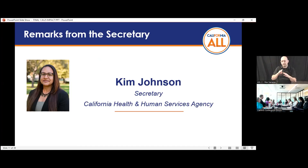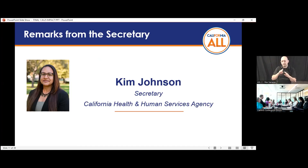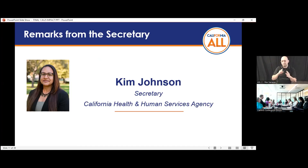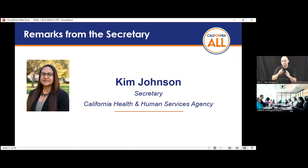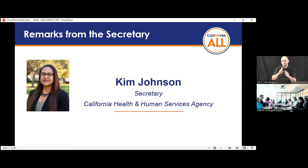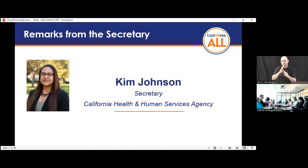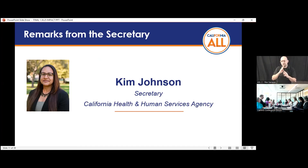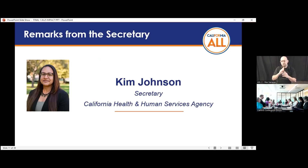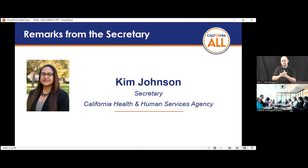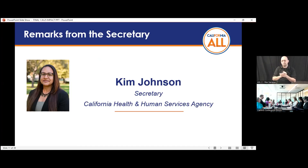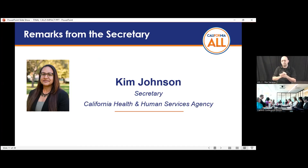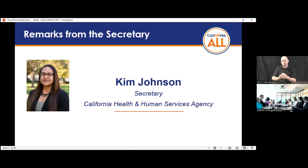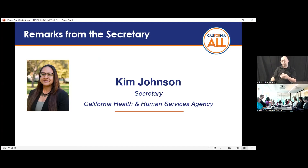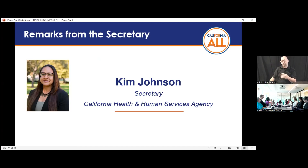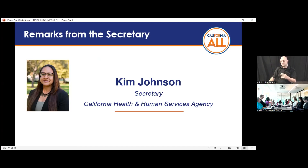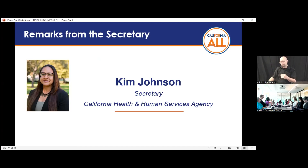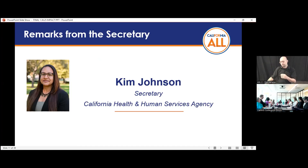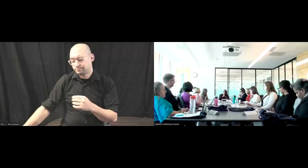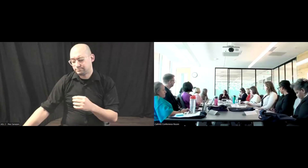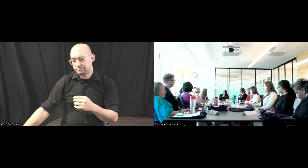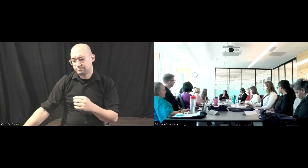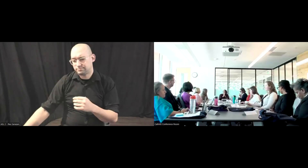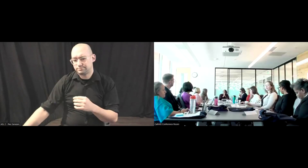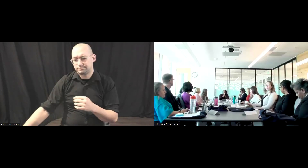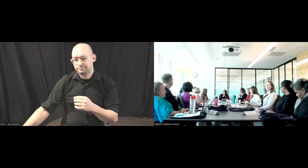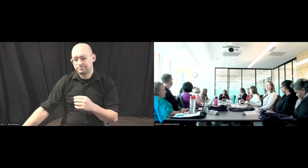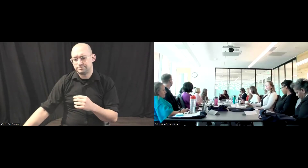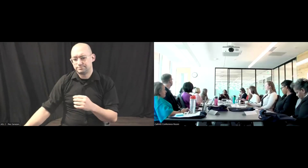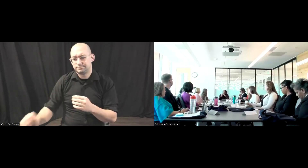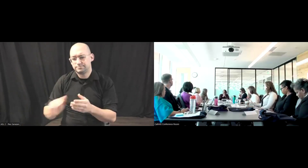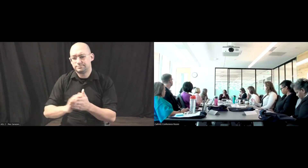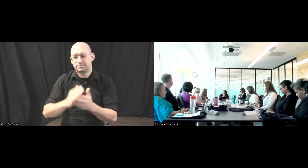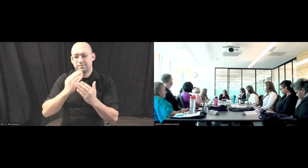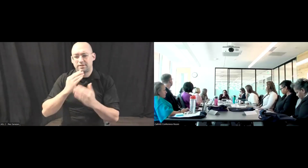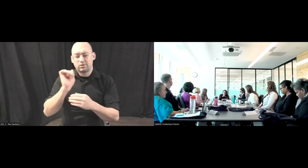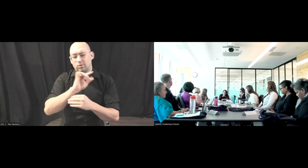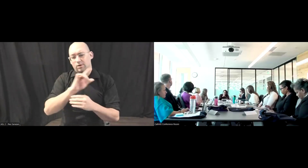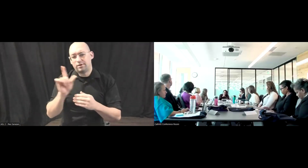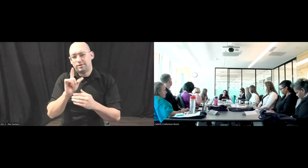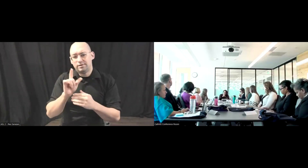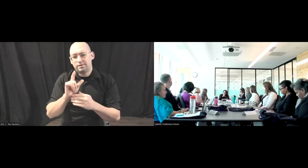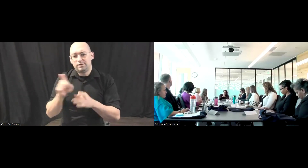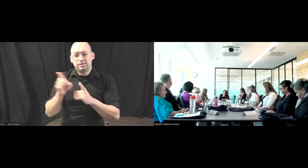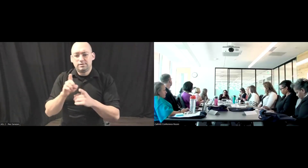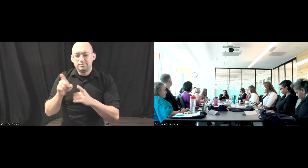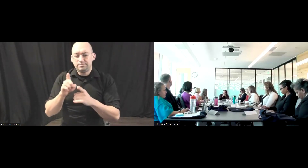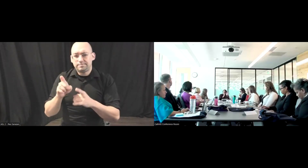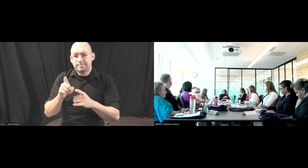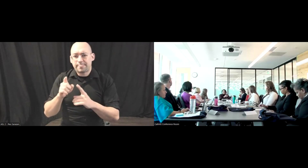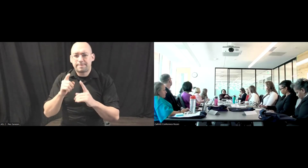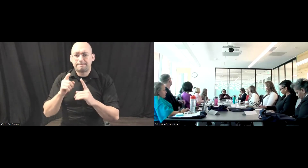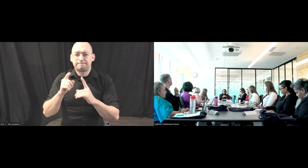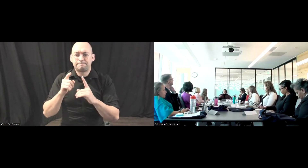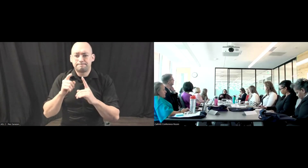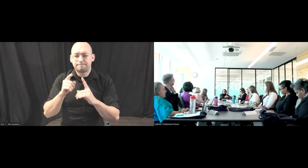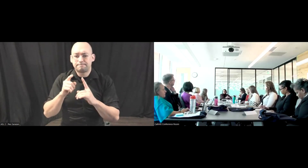much. And first and foremost, thank you all. I think Director's point, kind of where